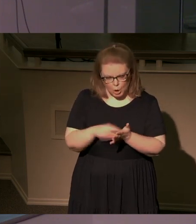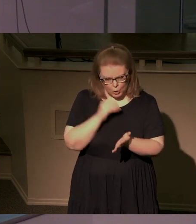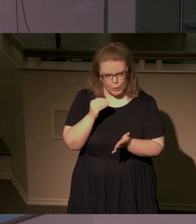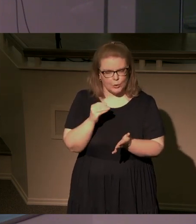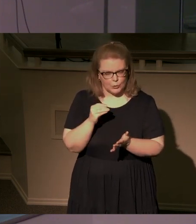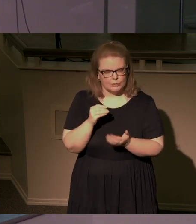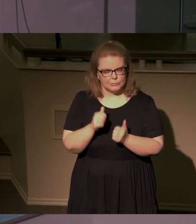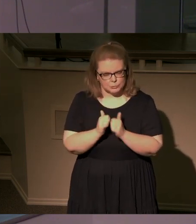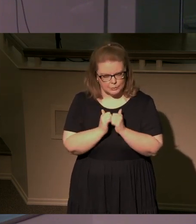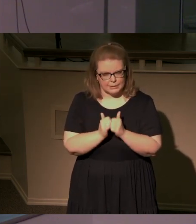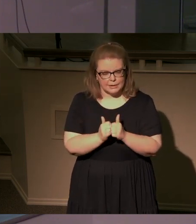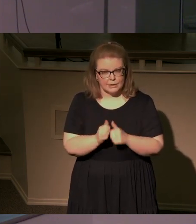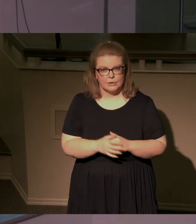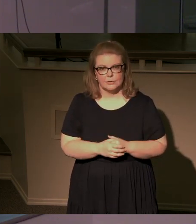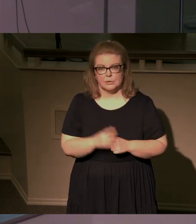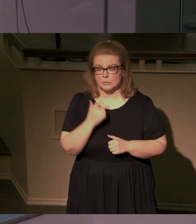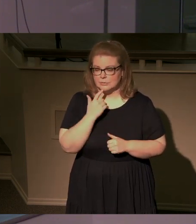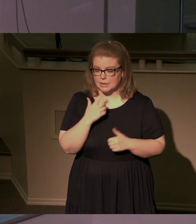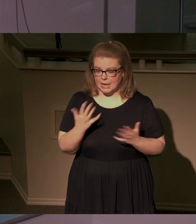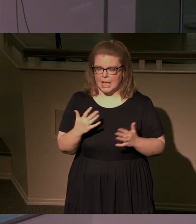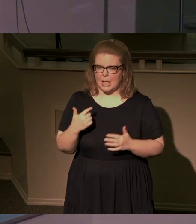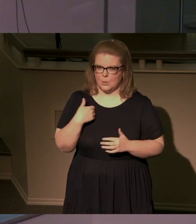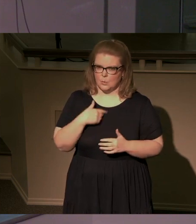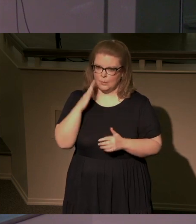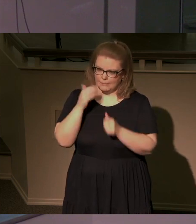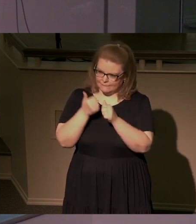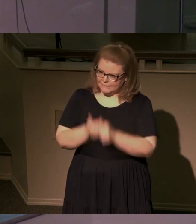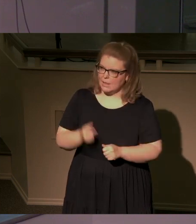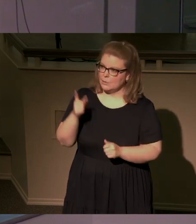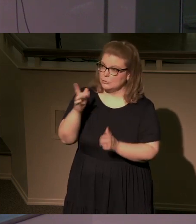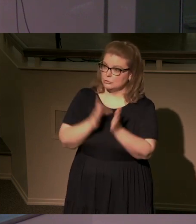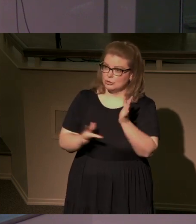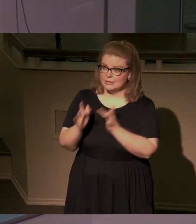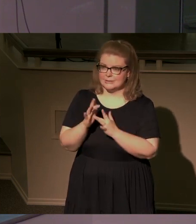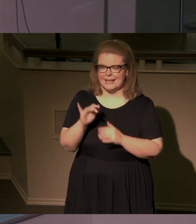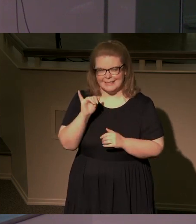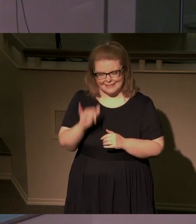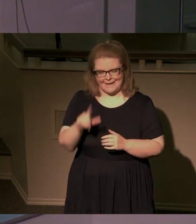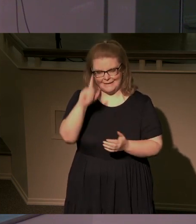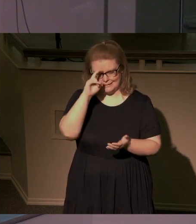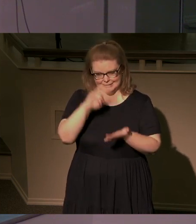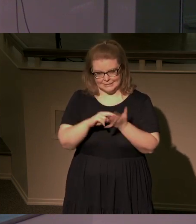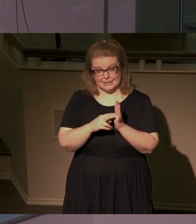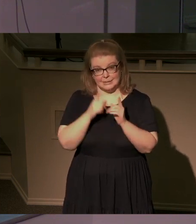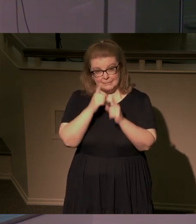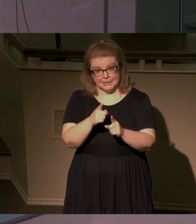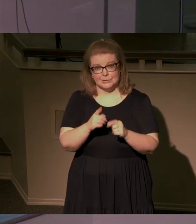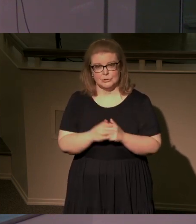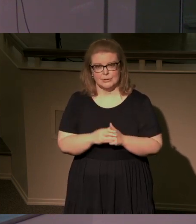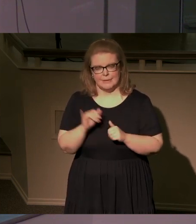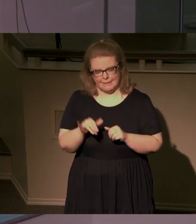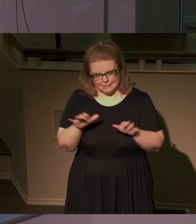anything. And you say, and we're going to follow Jesus. That is a mission, okay? That's